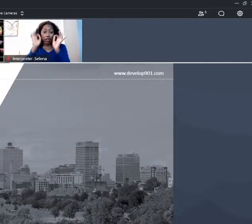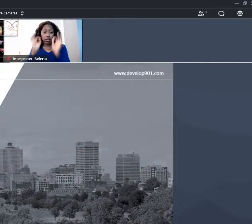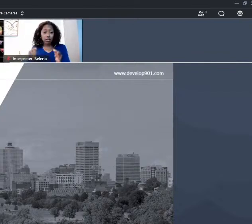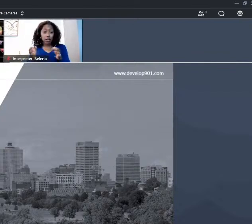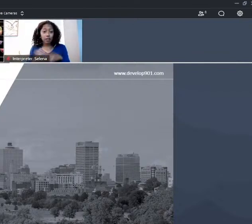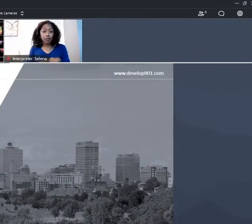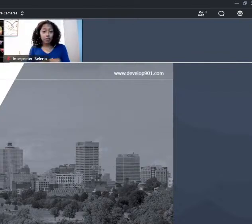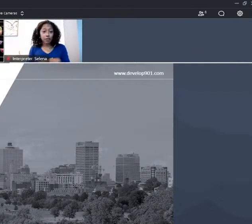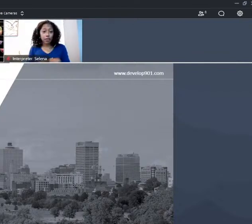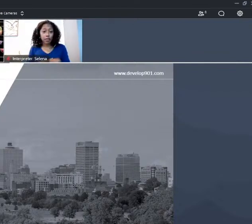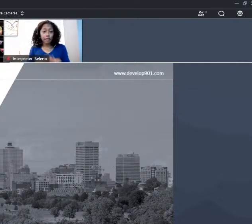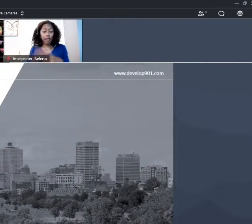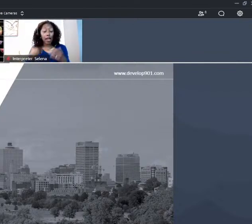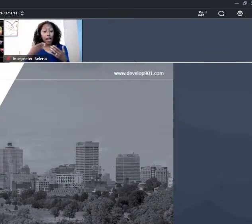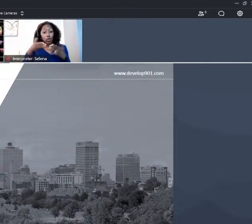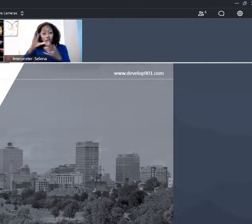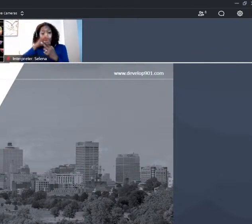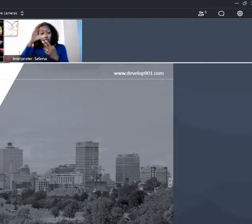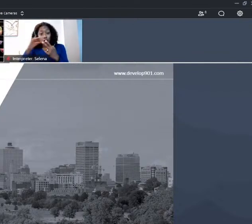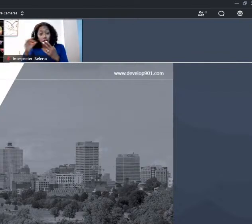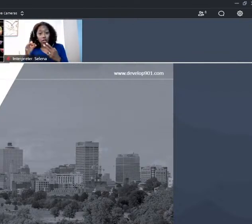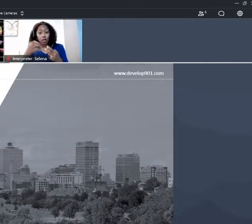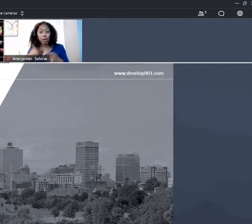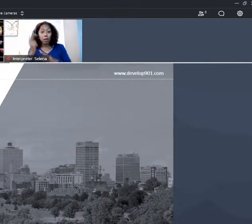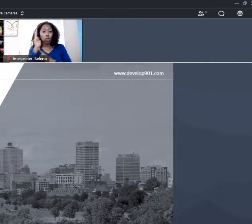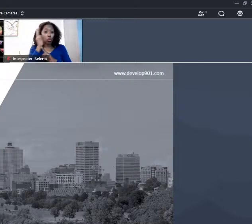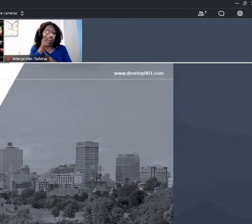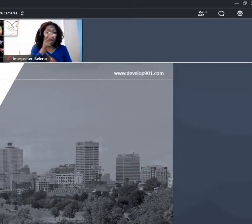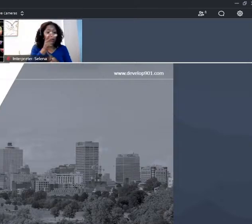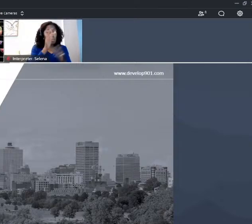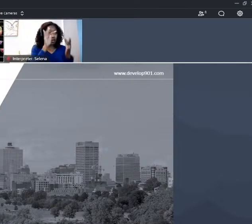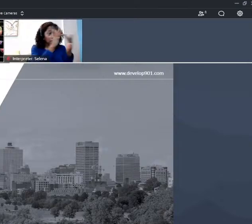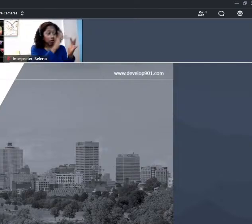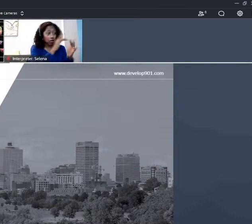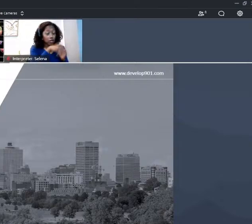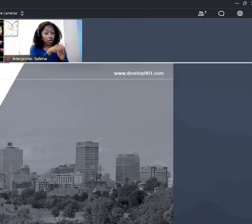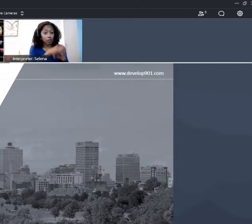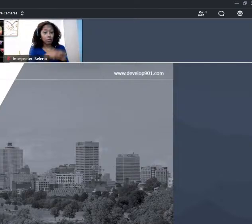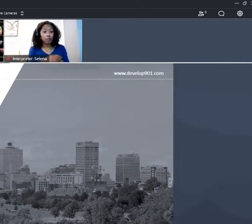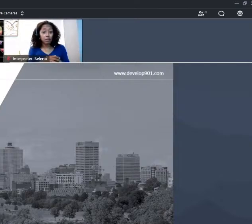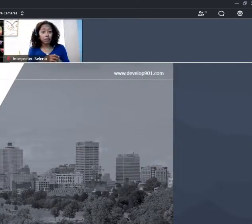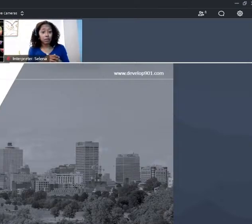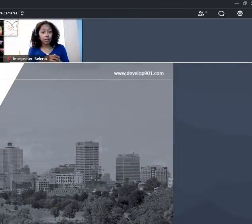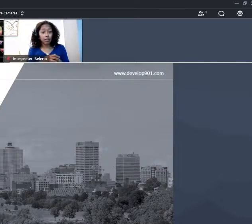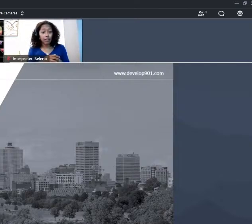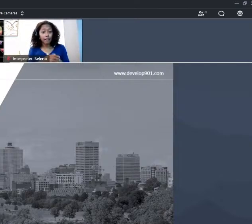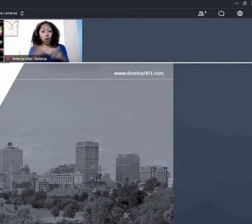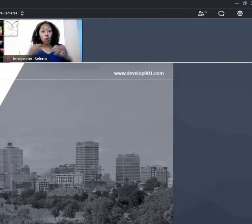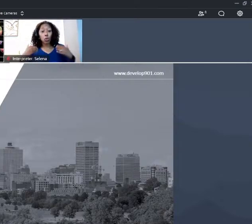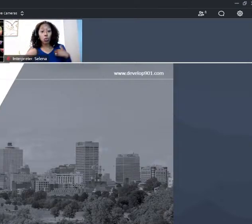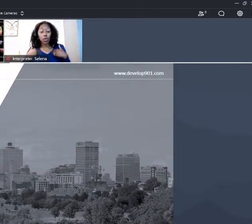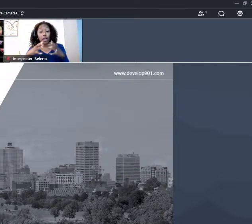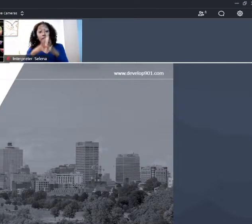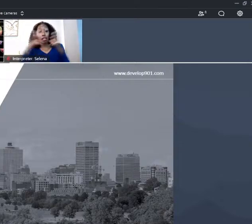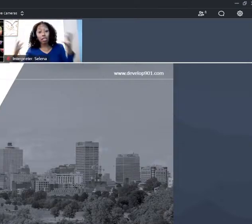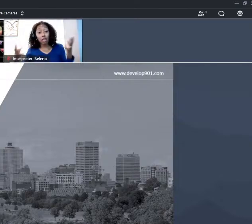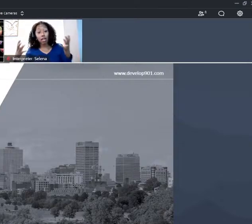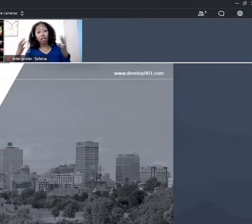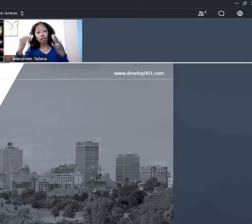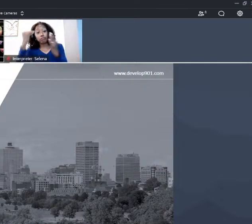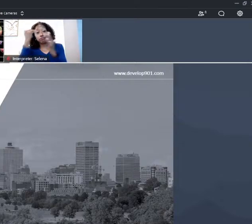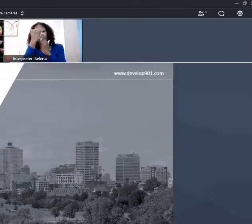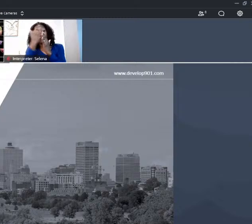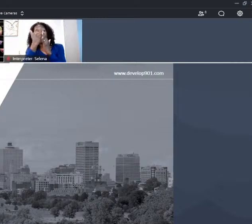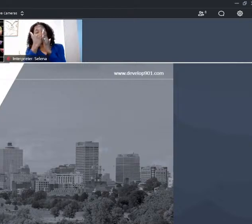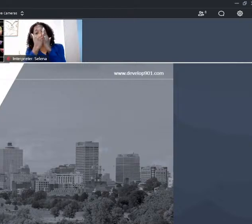looking at a number of considerations. It'll probably take me all of 3 minutes. All right, then, because we've got a lot of long cases in front